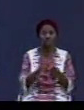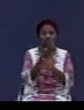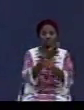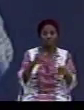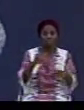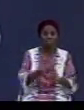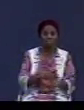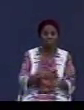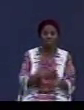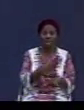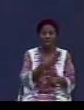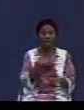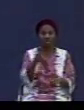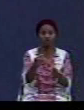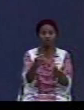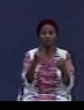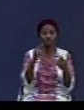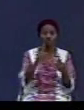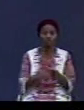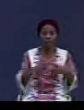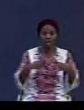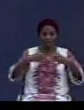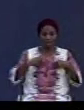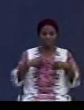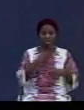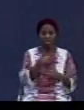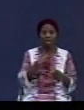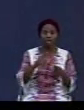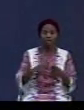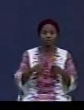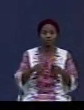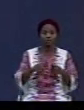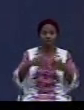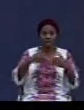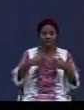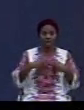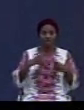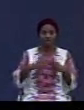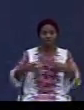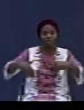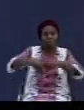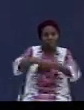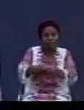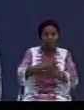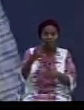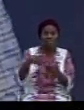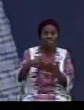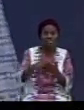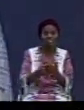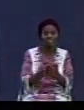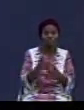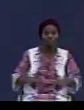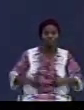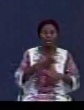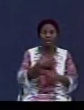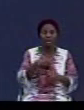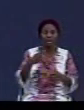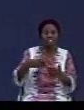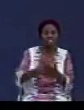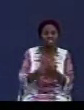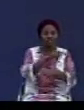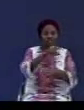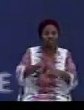you come to accept and to have and to embrace the new life and the new nature